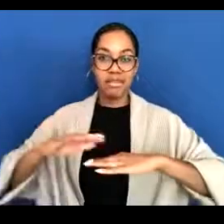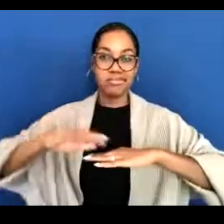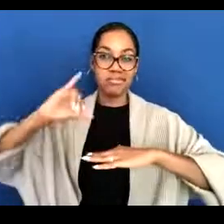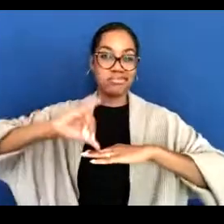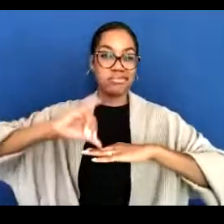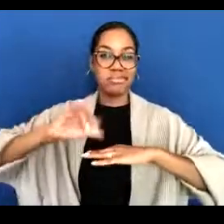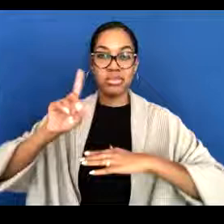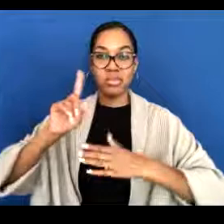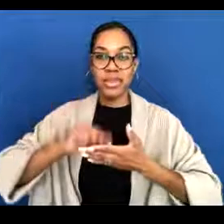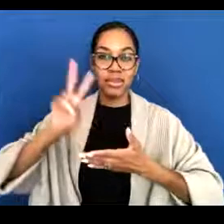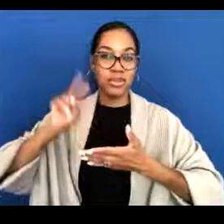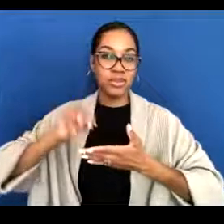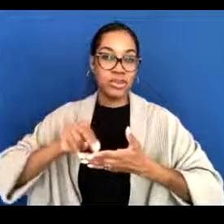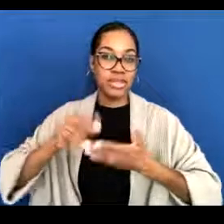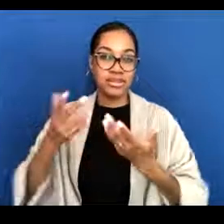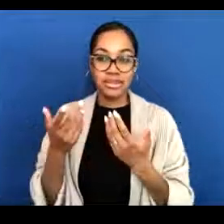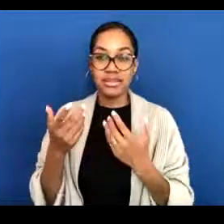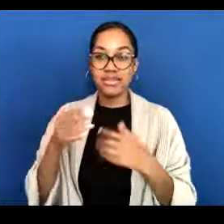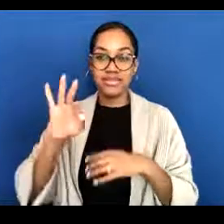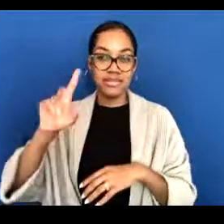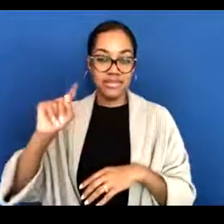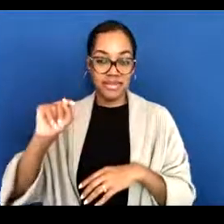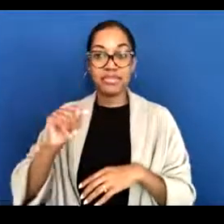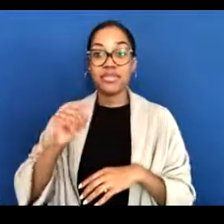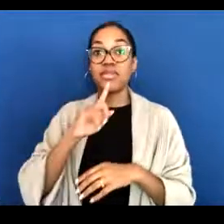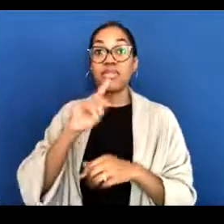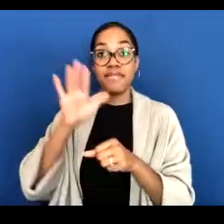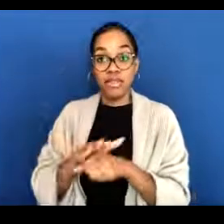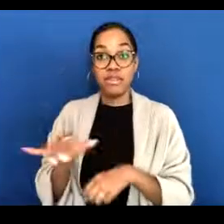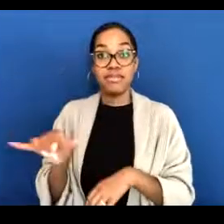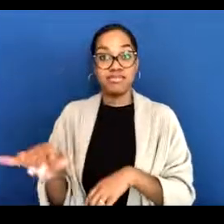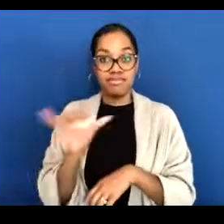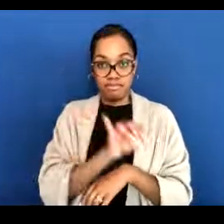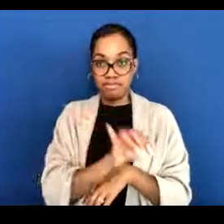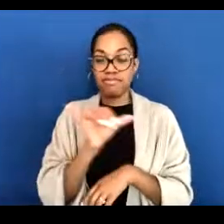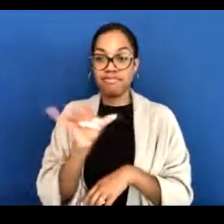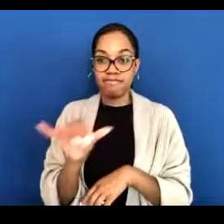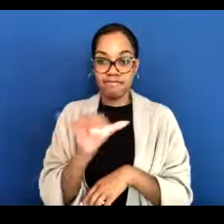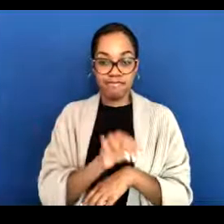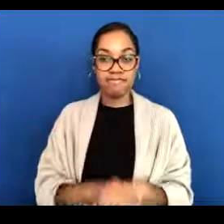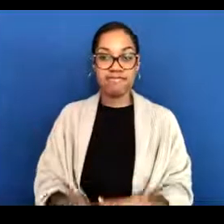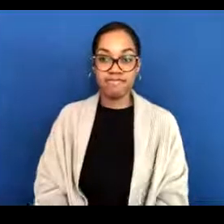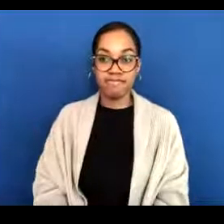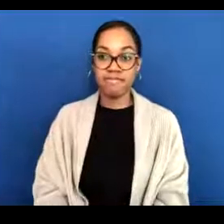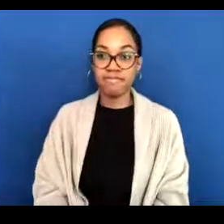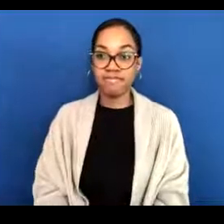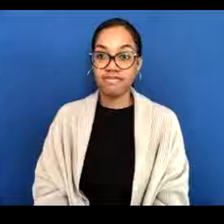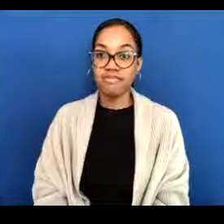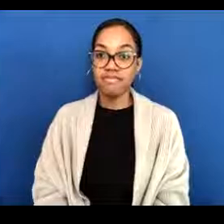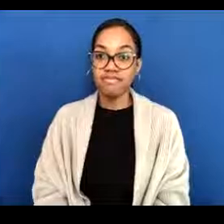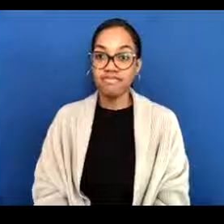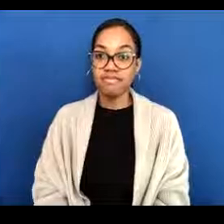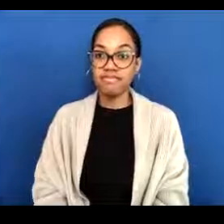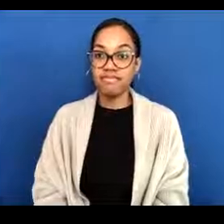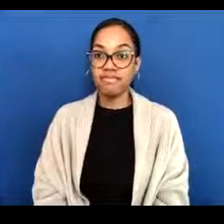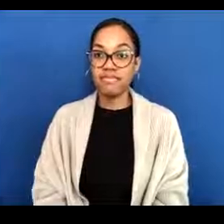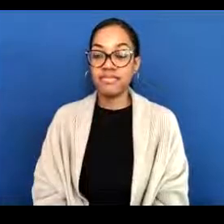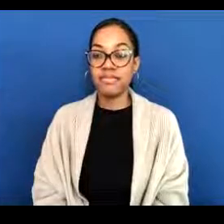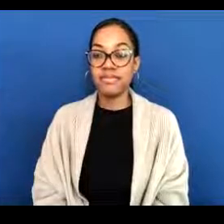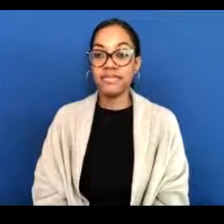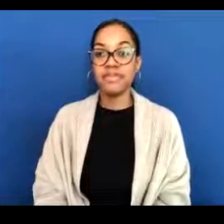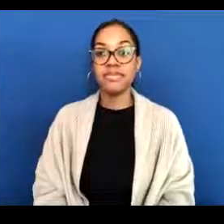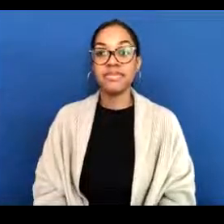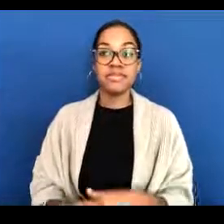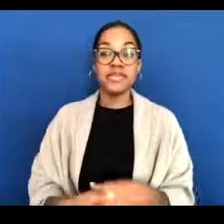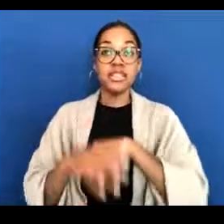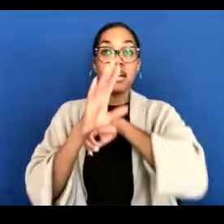we're again confirming that the research that they did in the Great Lakes also appears to be the case here. Now, fall migration,